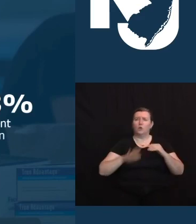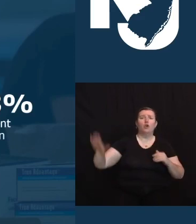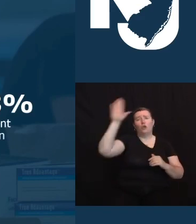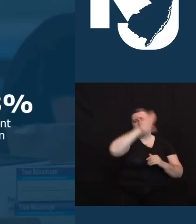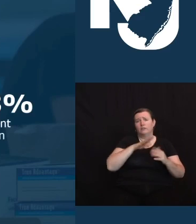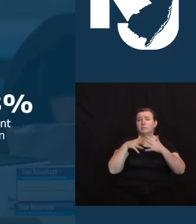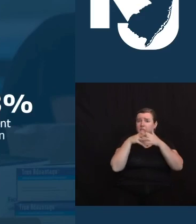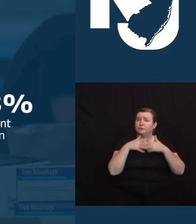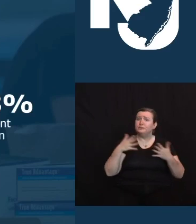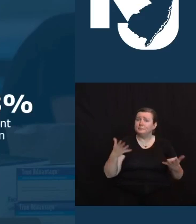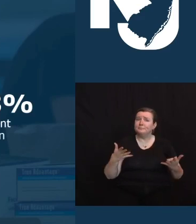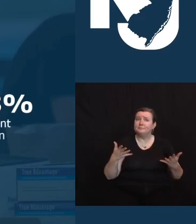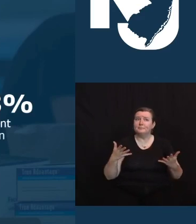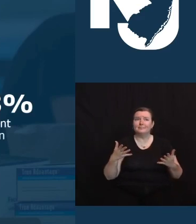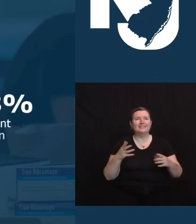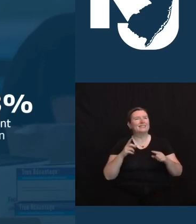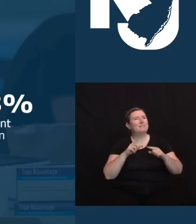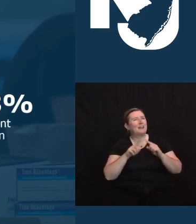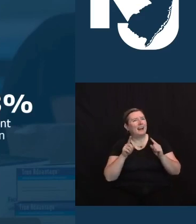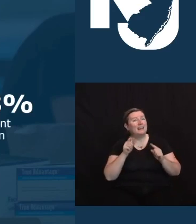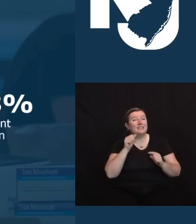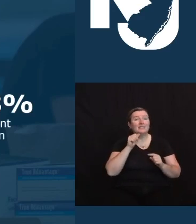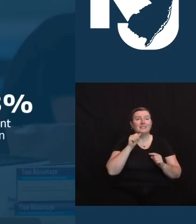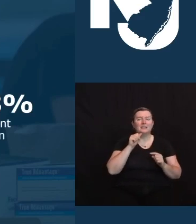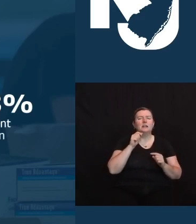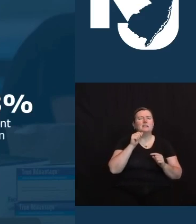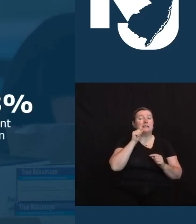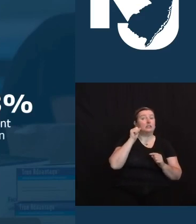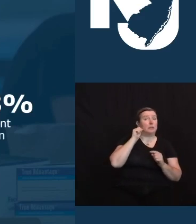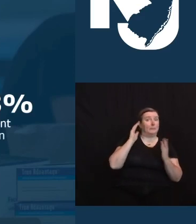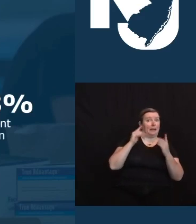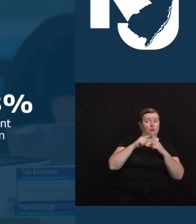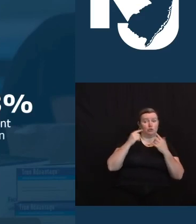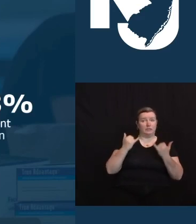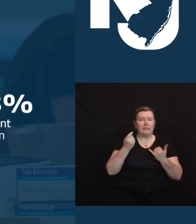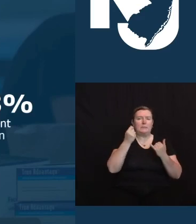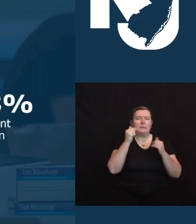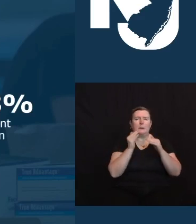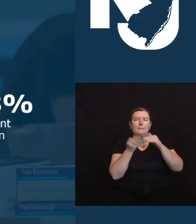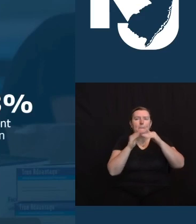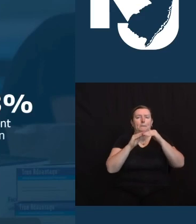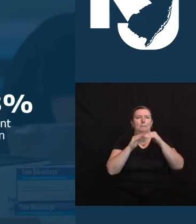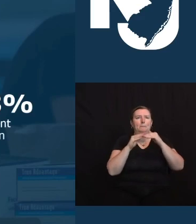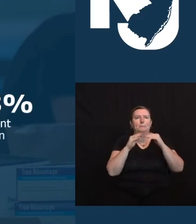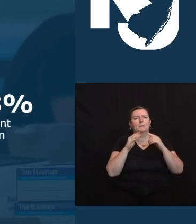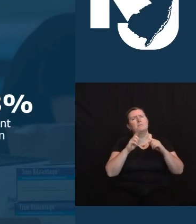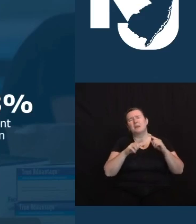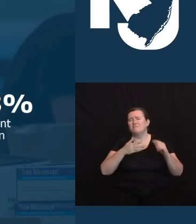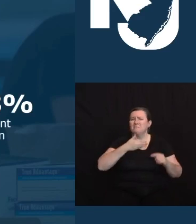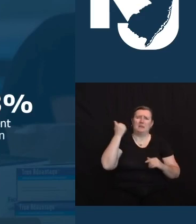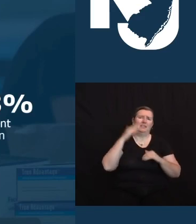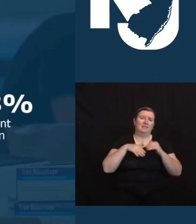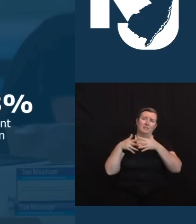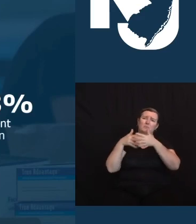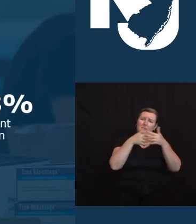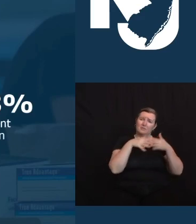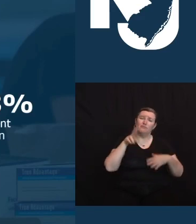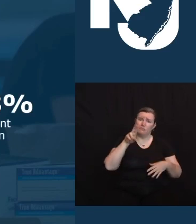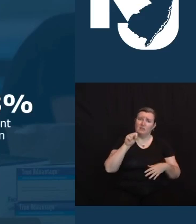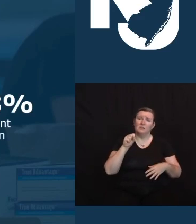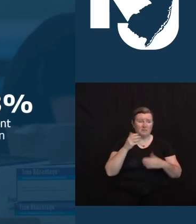a hair since yesterday, but it's still among the best in the nation. It speaks to our ability, all of us, to meet our